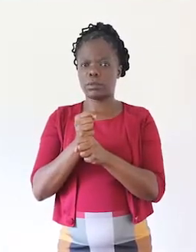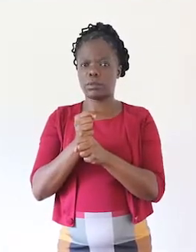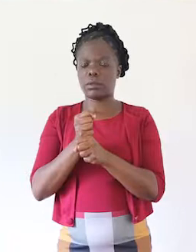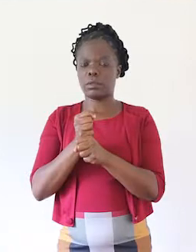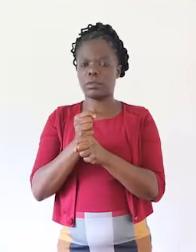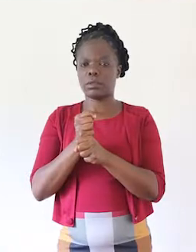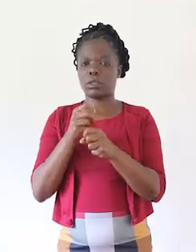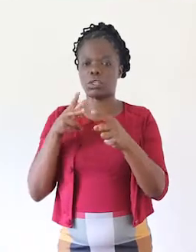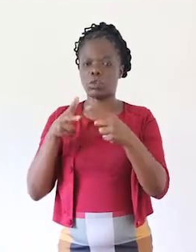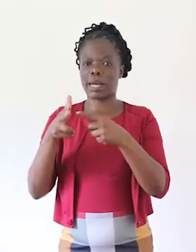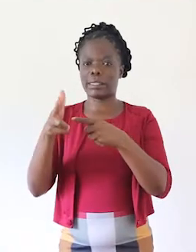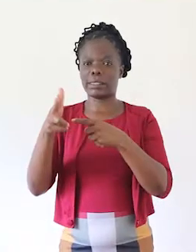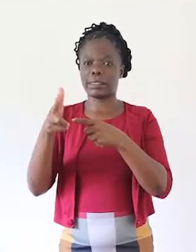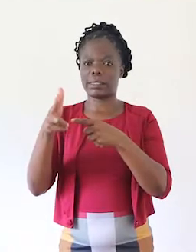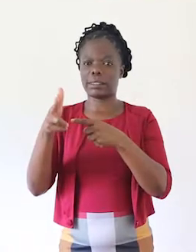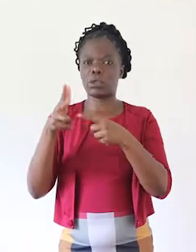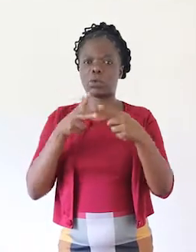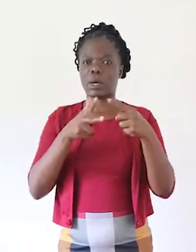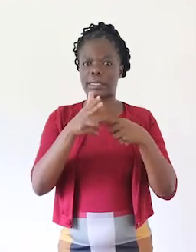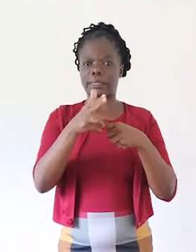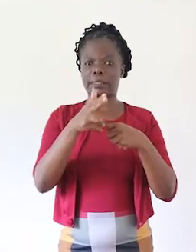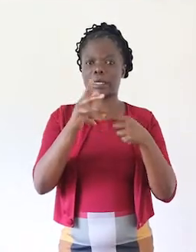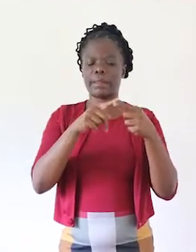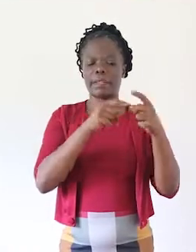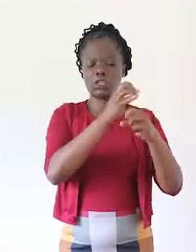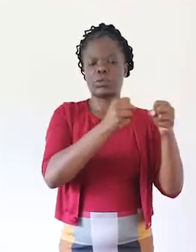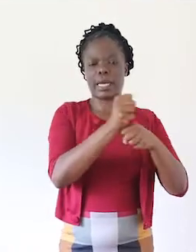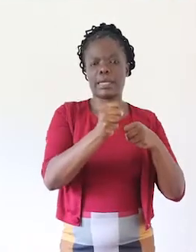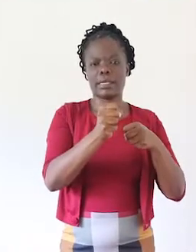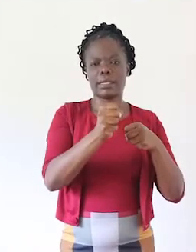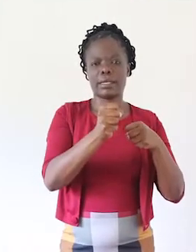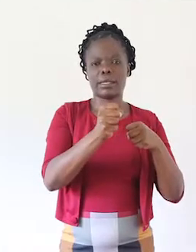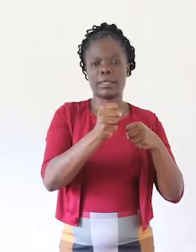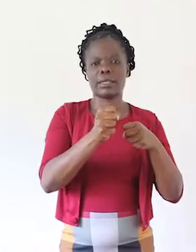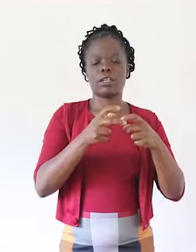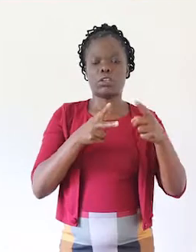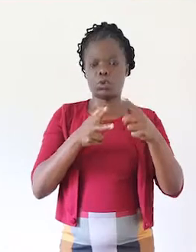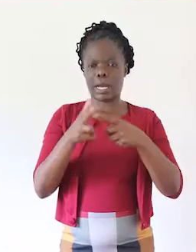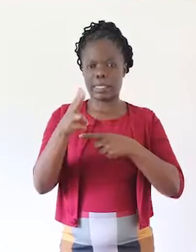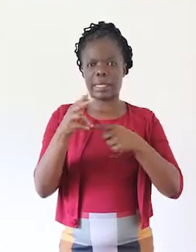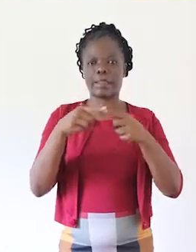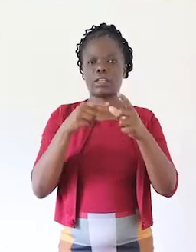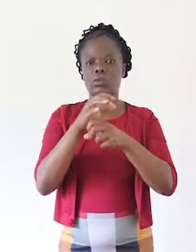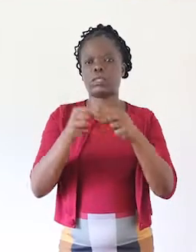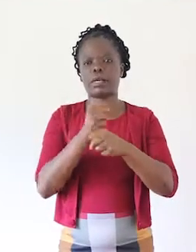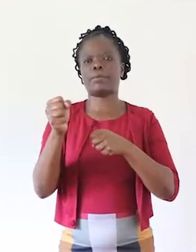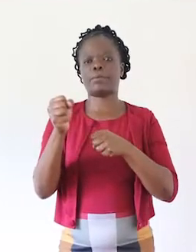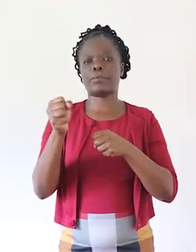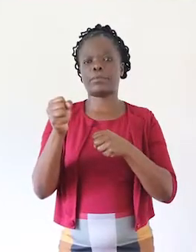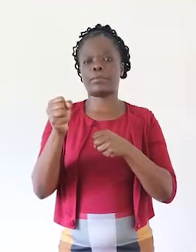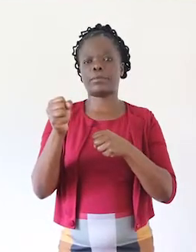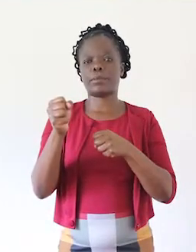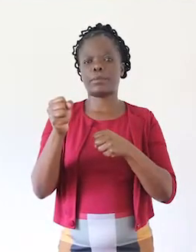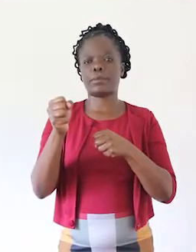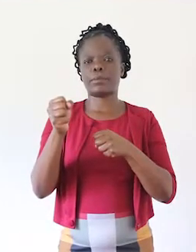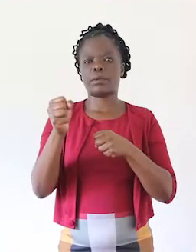now, you cut this one, cut this, then you tie here. Cut it, take the pair of scissors, then cut